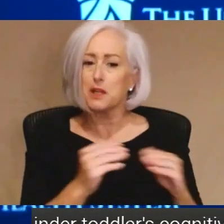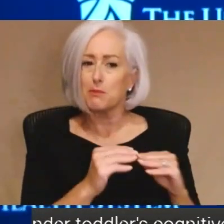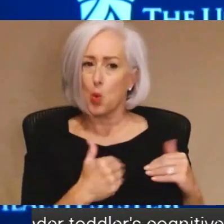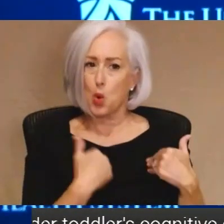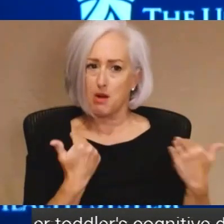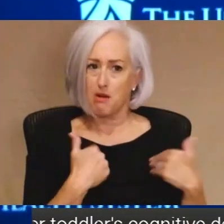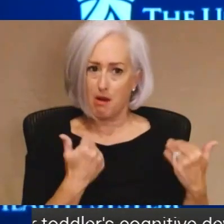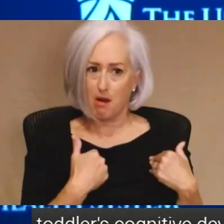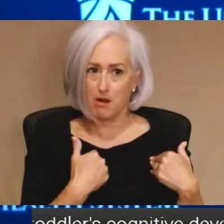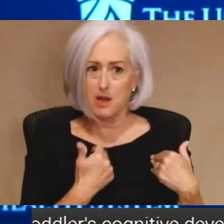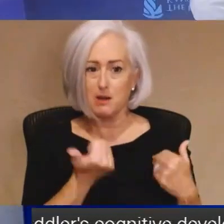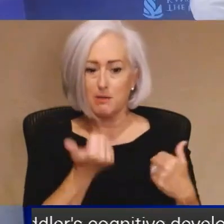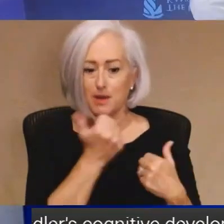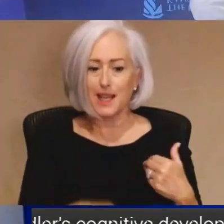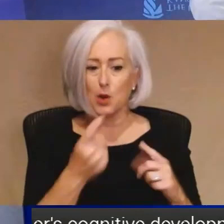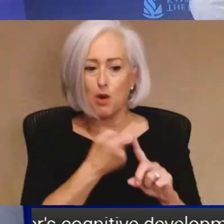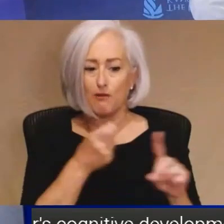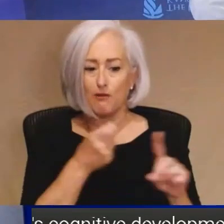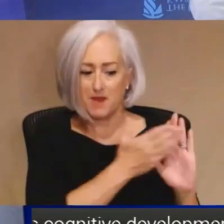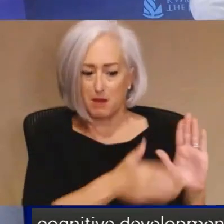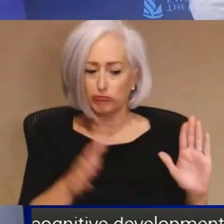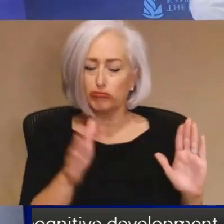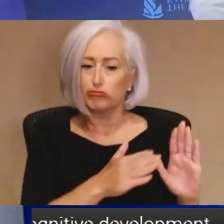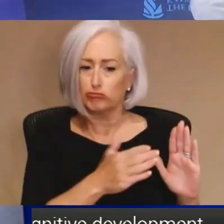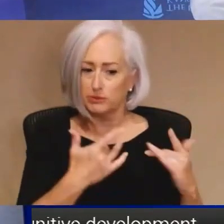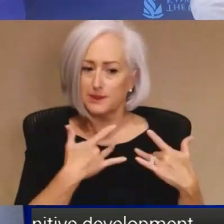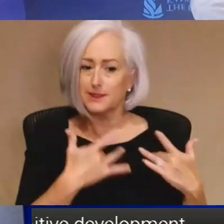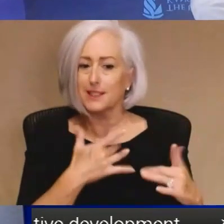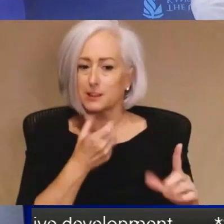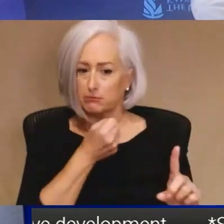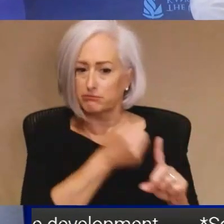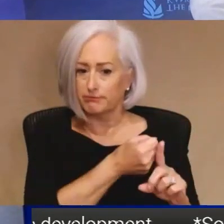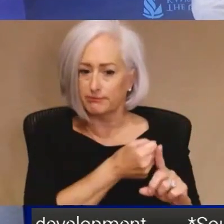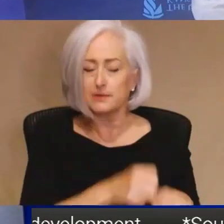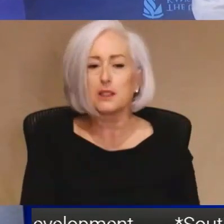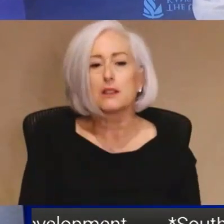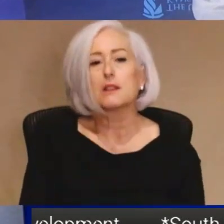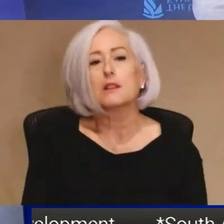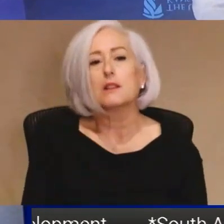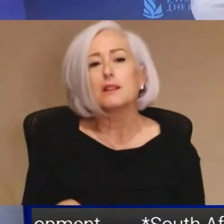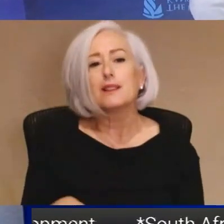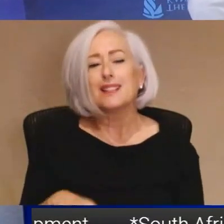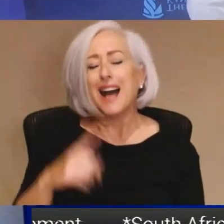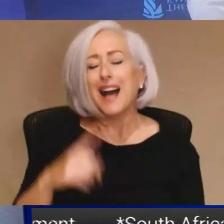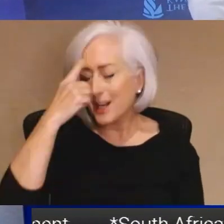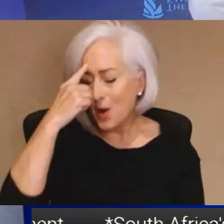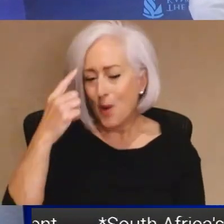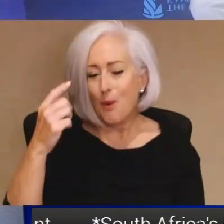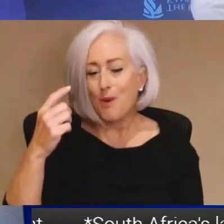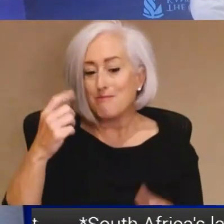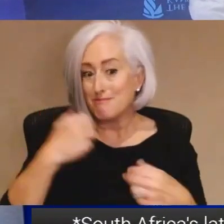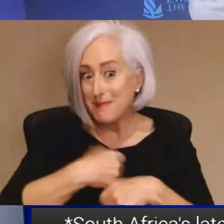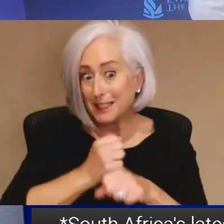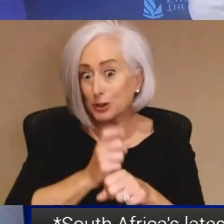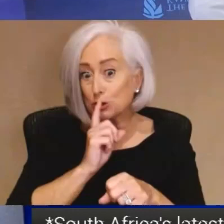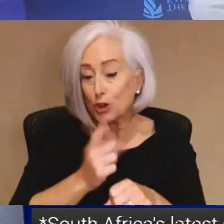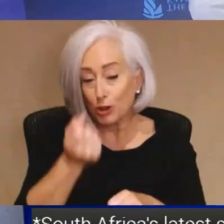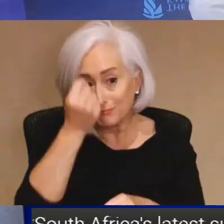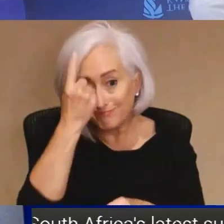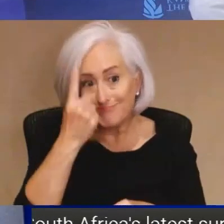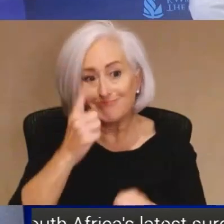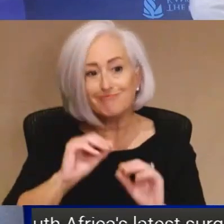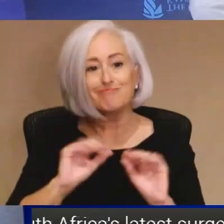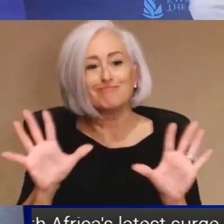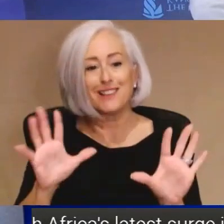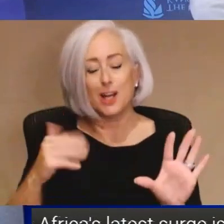seems to be affected. So, again, rare. We want to make sure we're using that word quite a bit. Rare. But if is there a way to